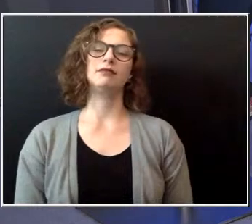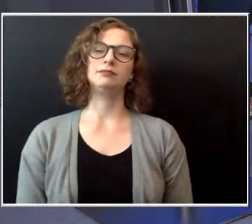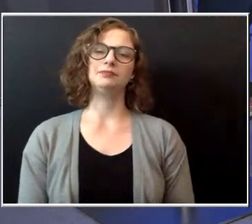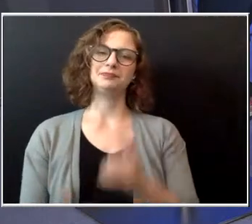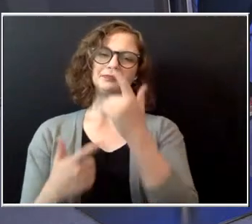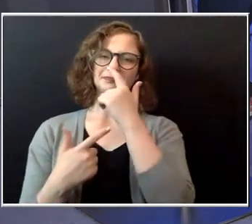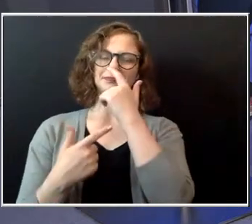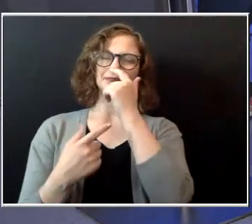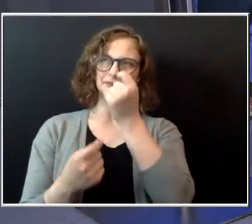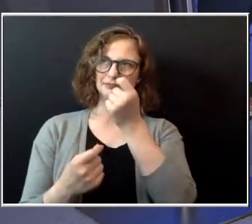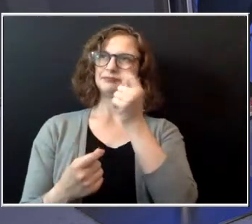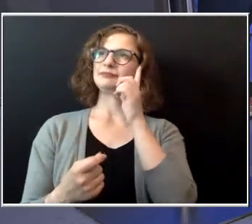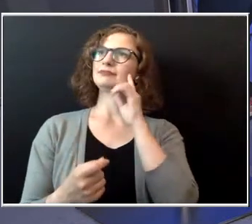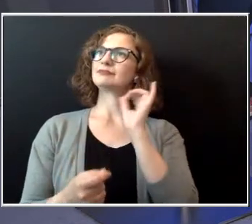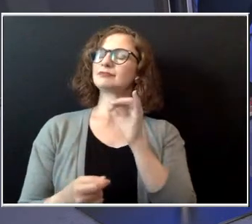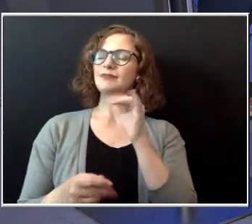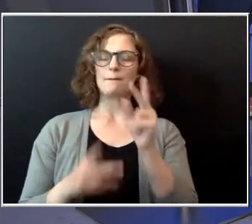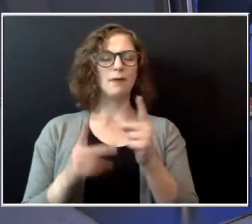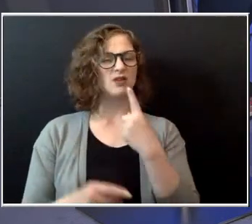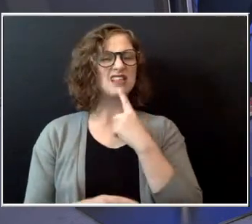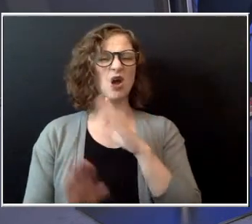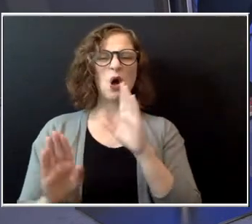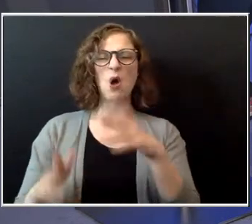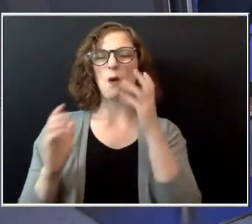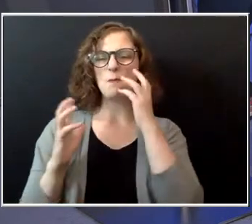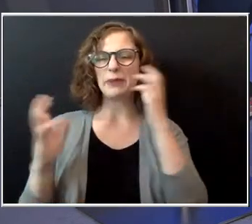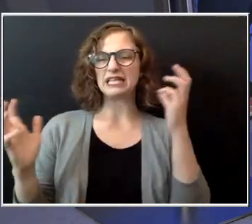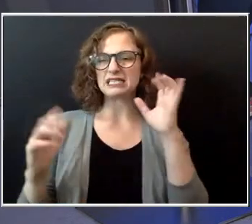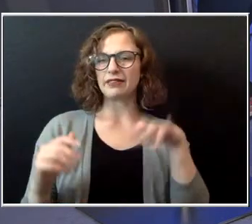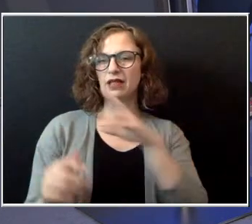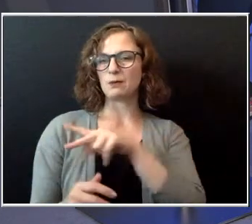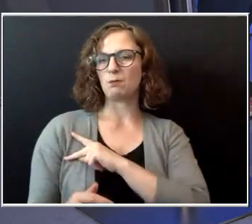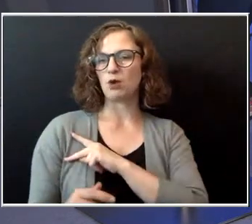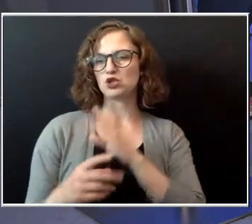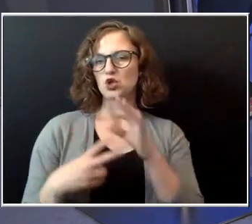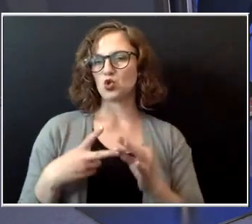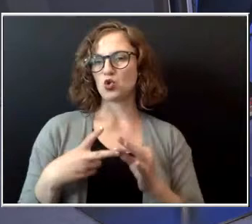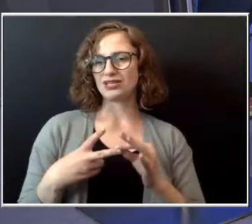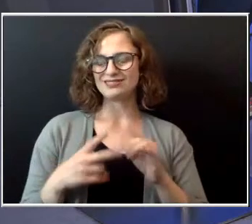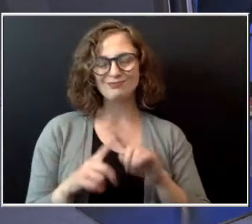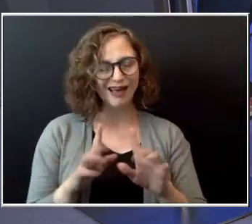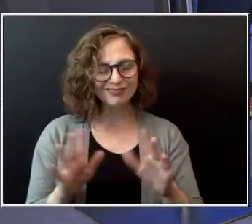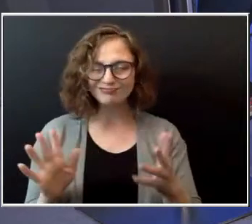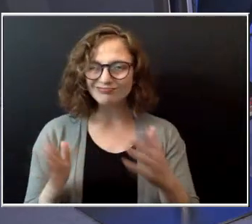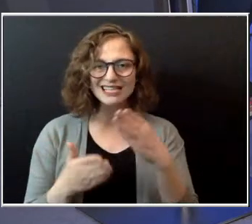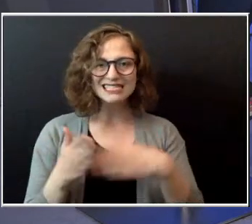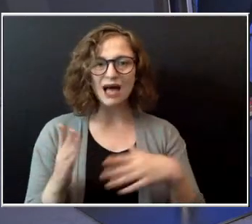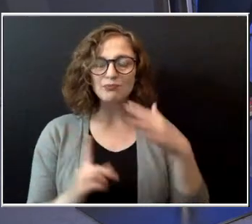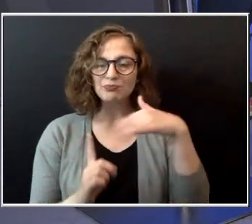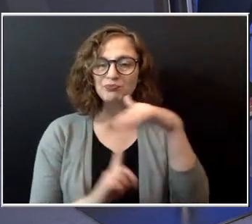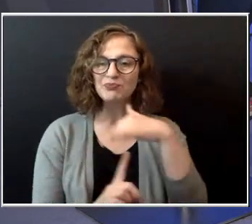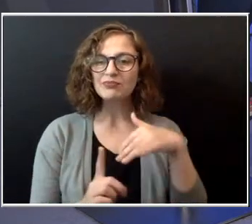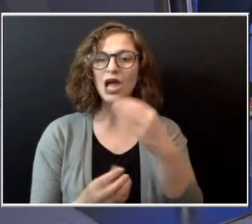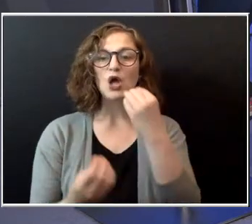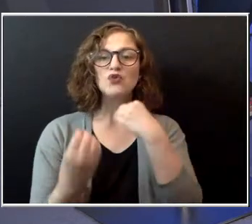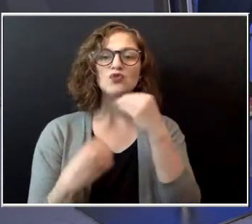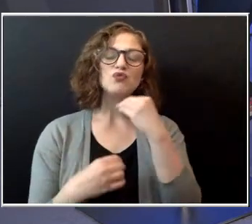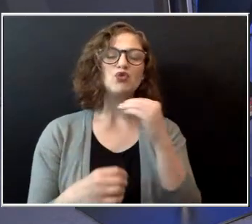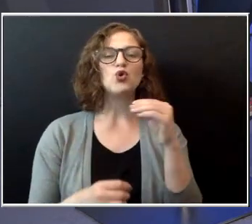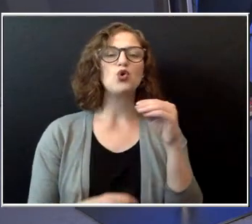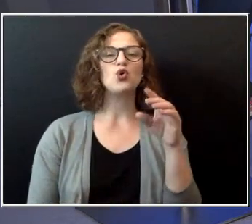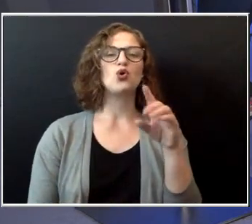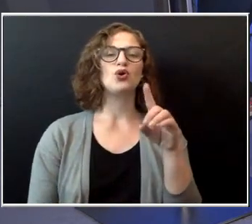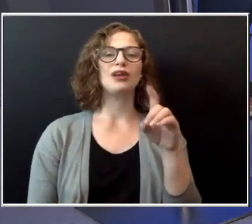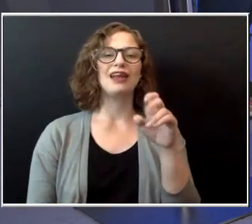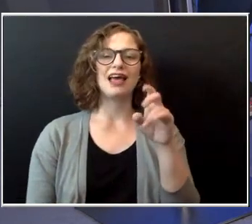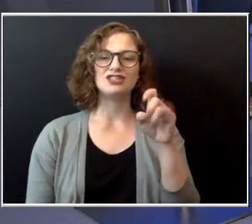personal choice, and yet, in some neighborhoods where there are food deserts, or in rural areas where there can be a food desert, you turn to the things that are easy